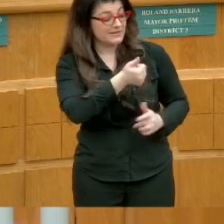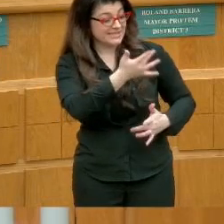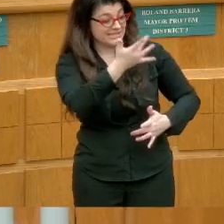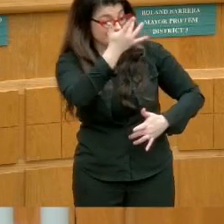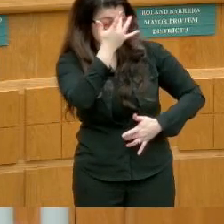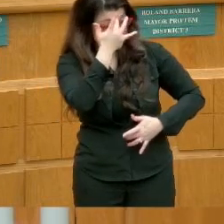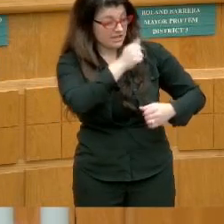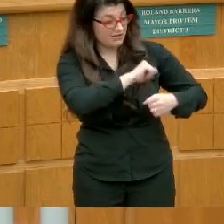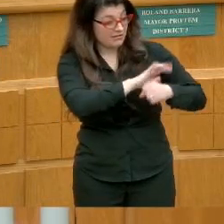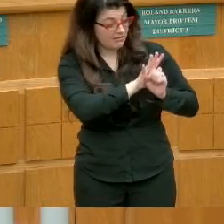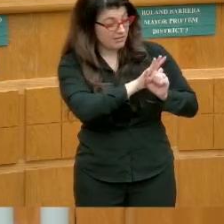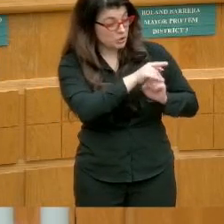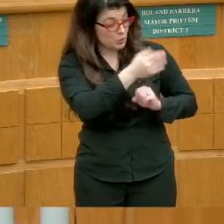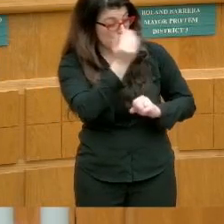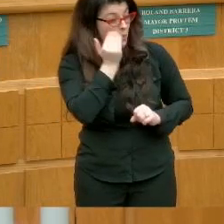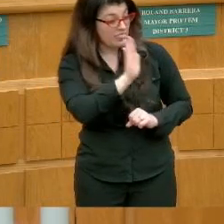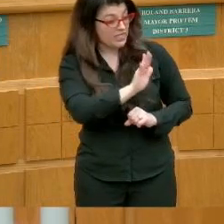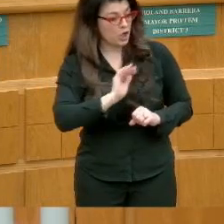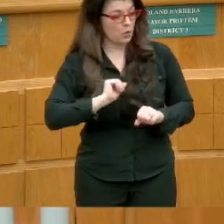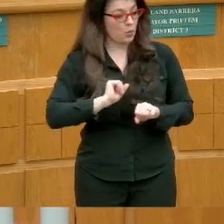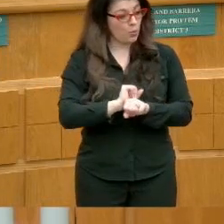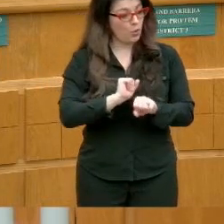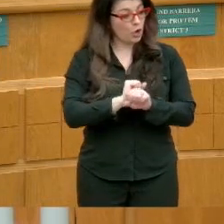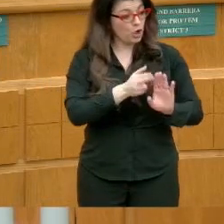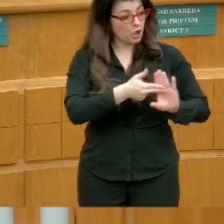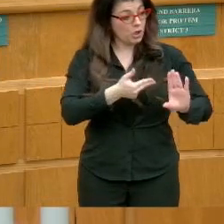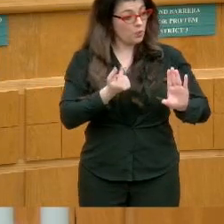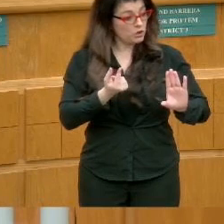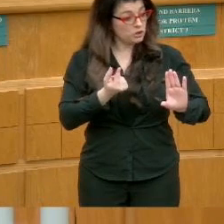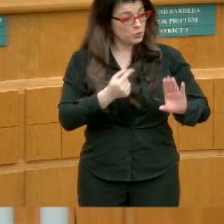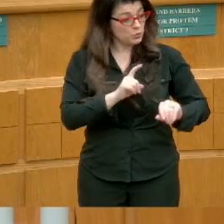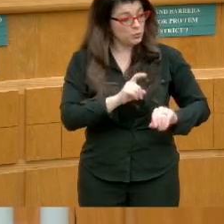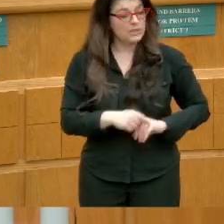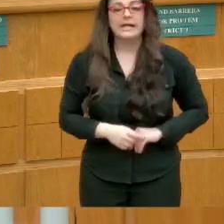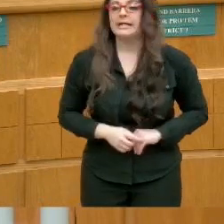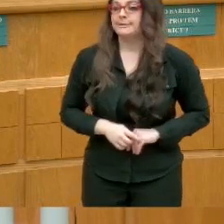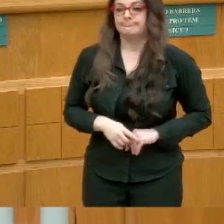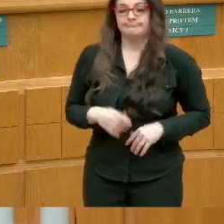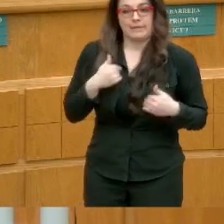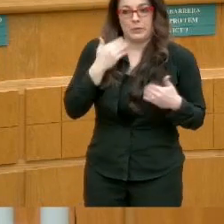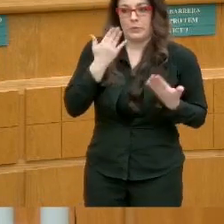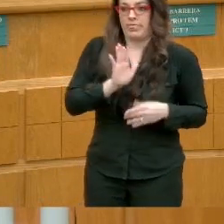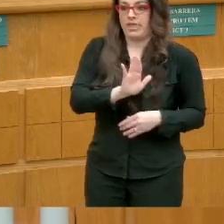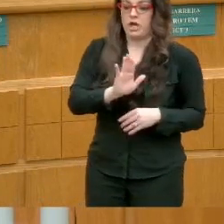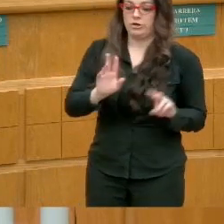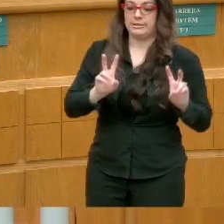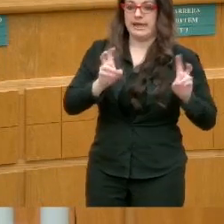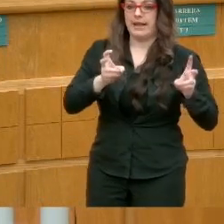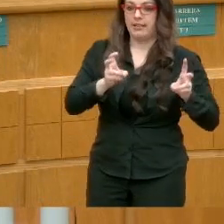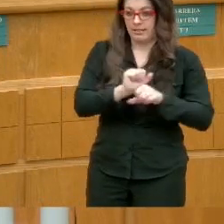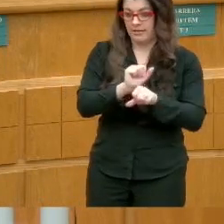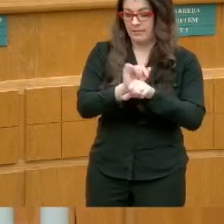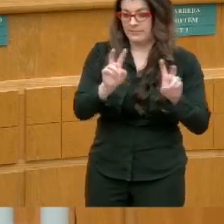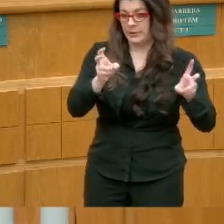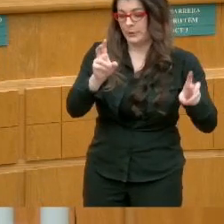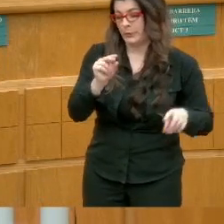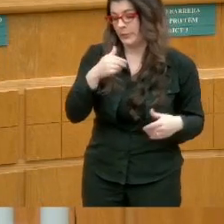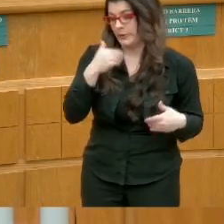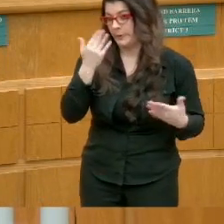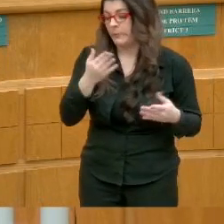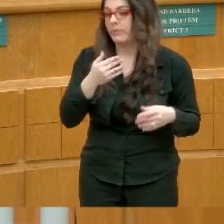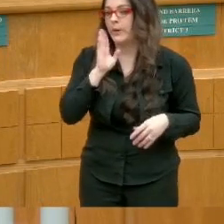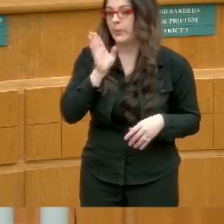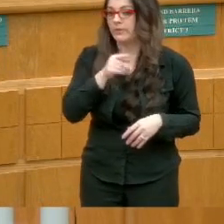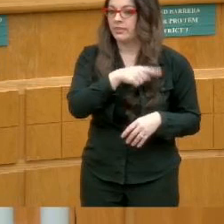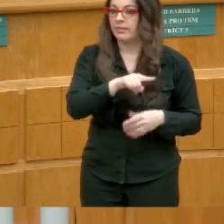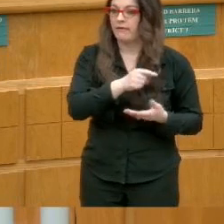plant? I don't know exactly what they do. I just know that they work in there, you know, with the meat, processing the